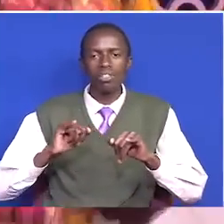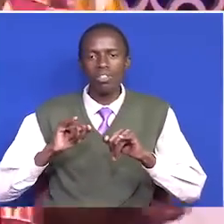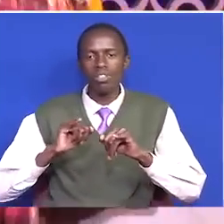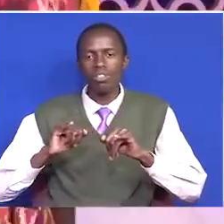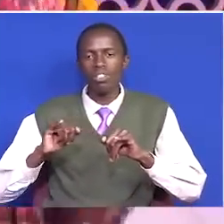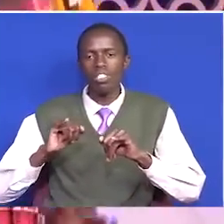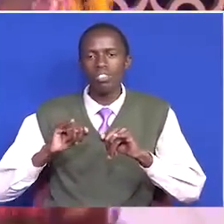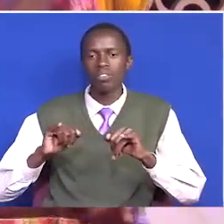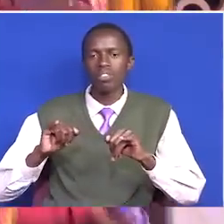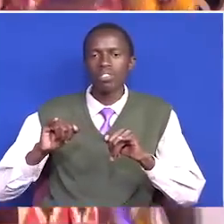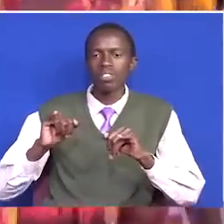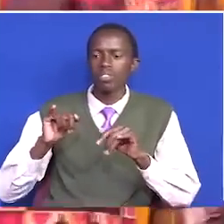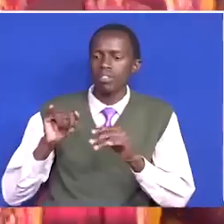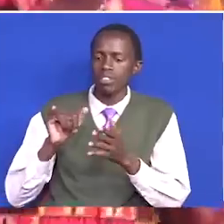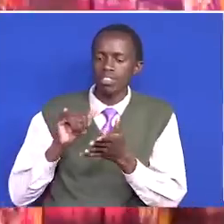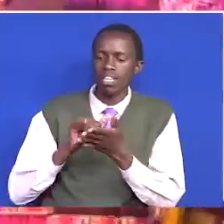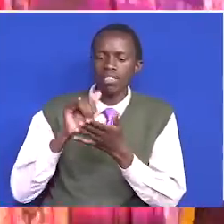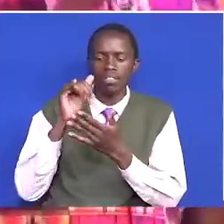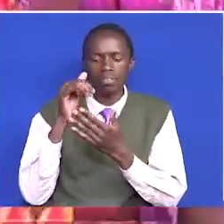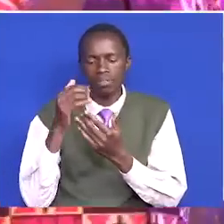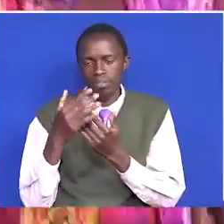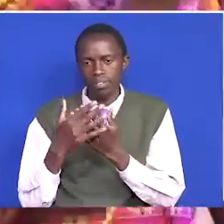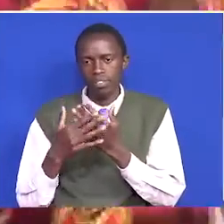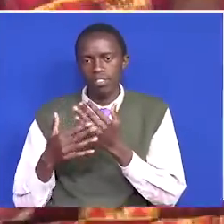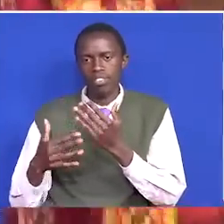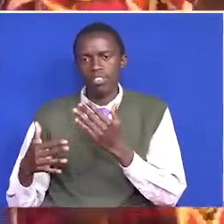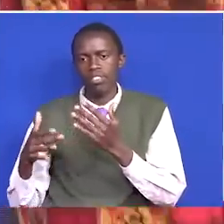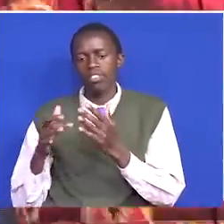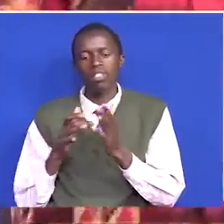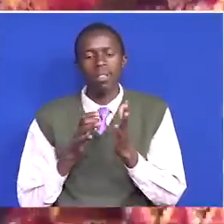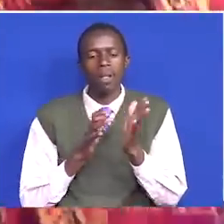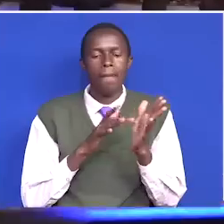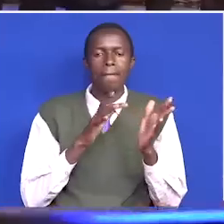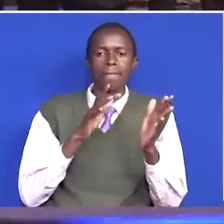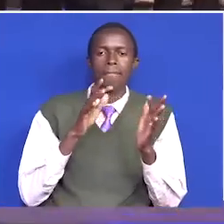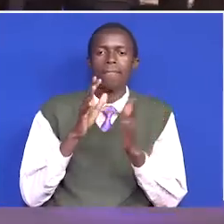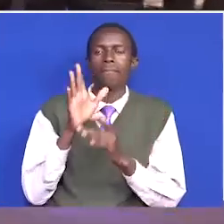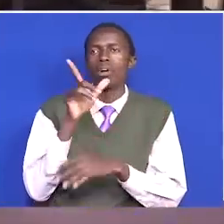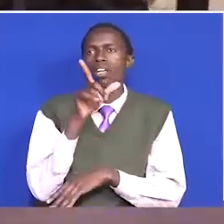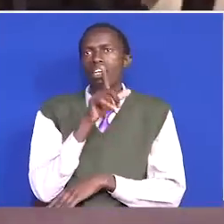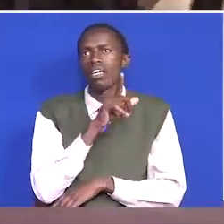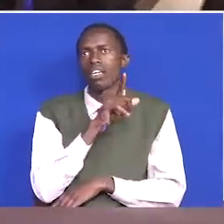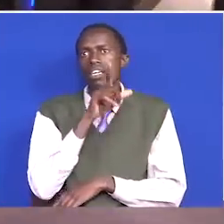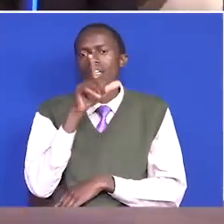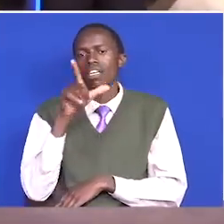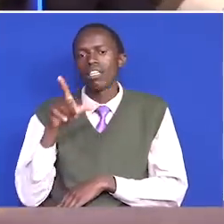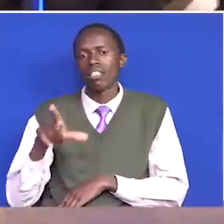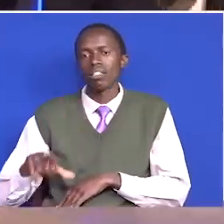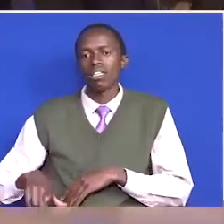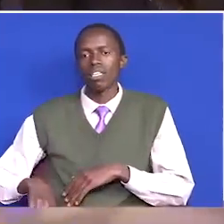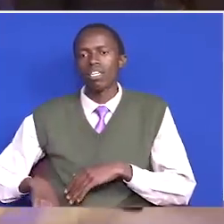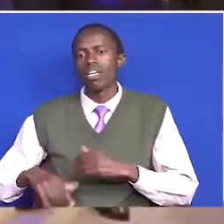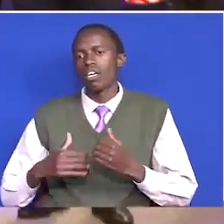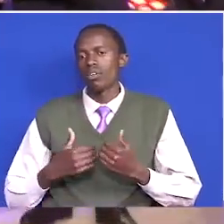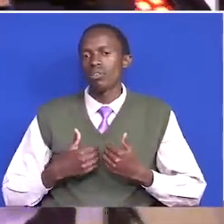utakaso ni damu ya Yesu. Oh Bwana na